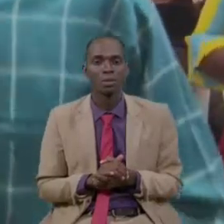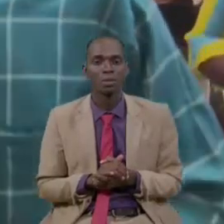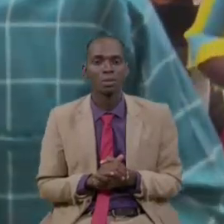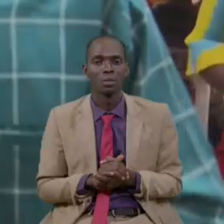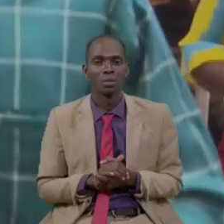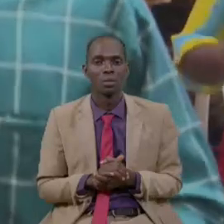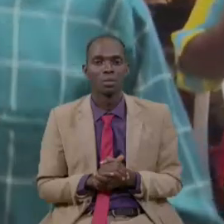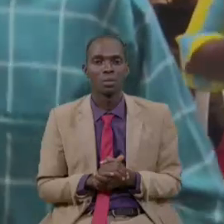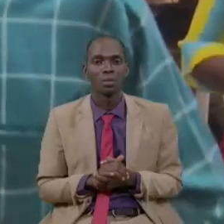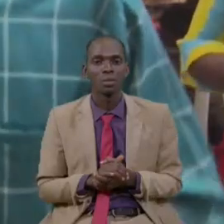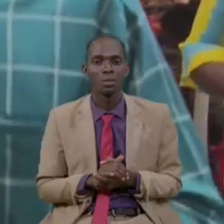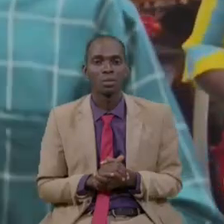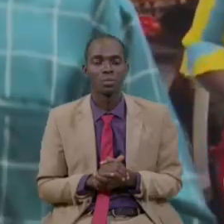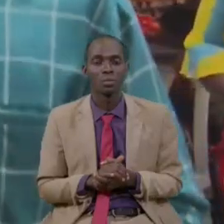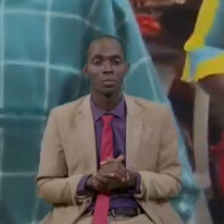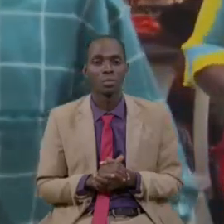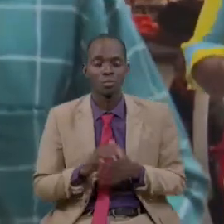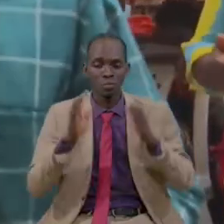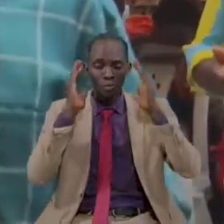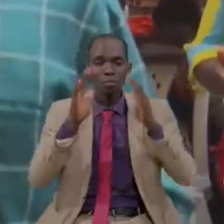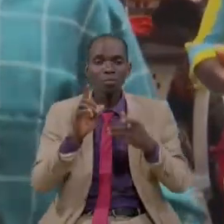Focus on true fellowship.